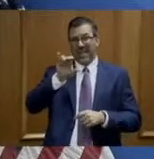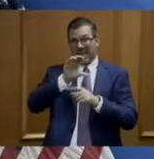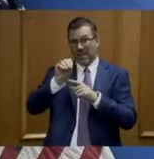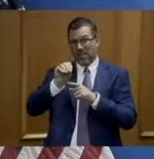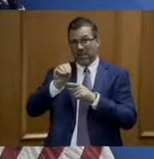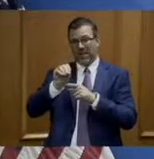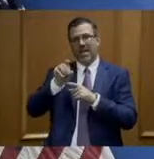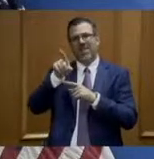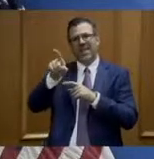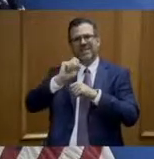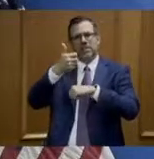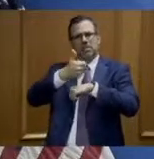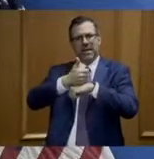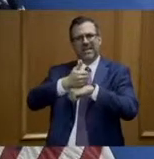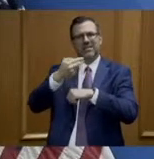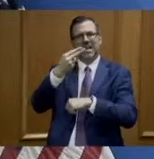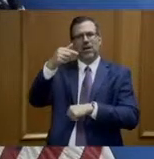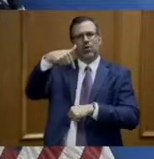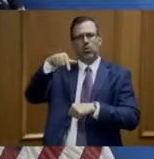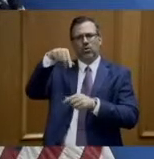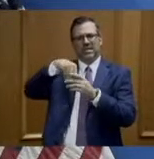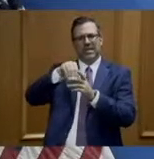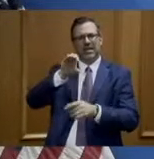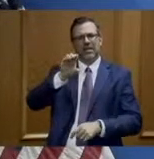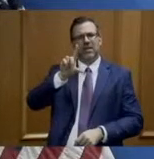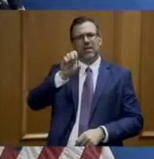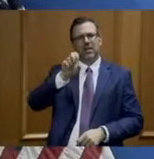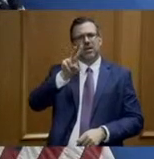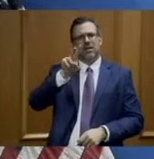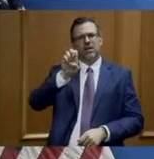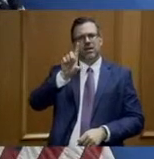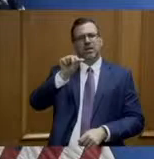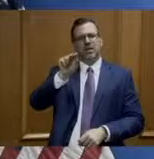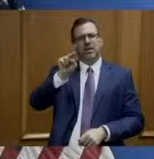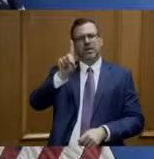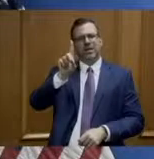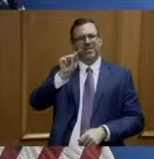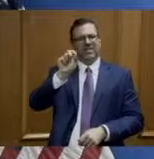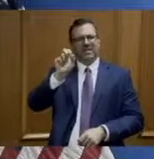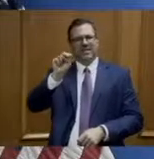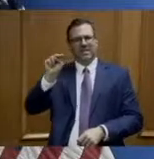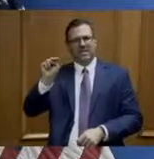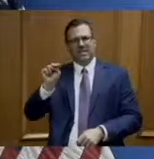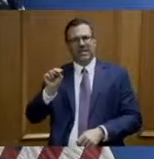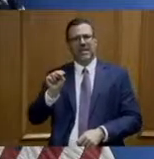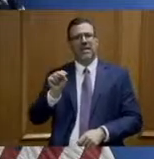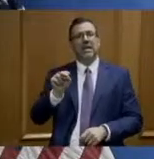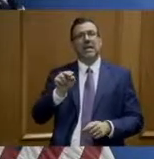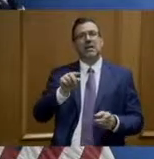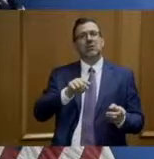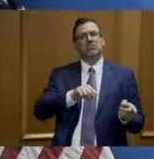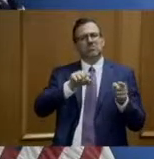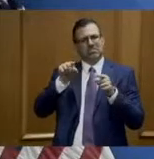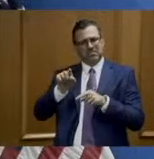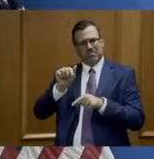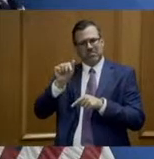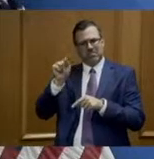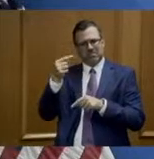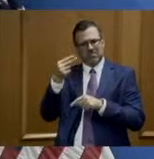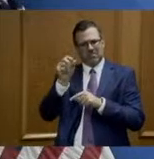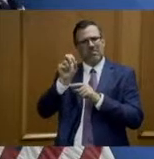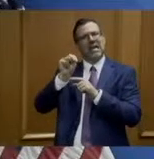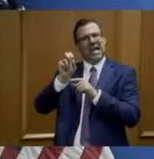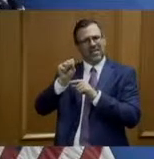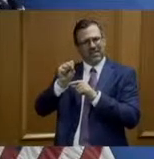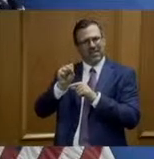that having the experience that they had in Washington State, now the experience they're having in Athens, that they would have been more than happy to step